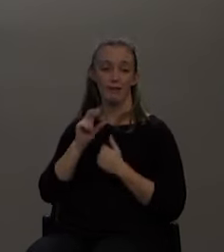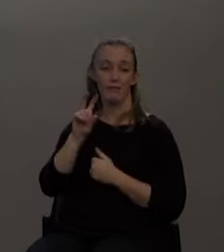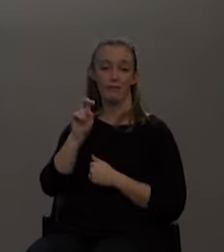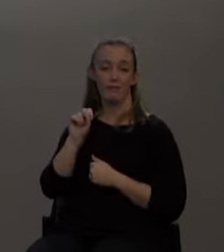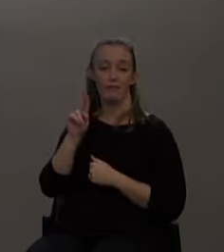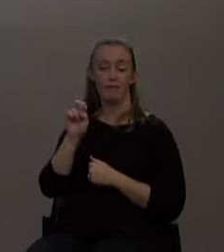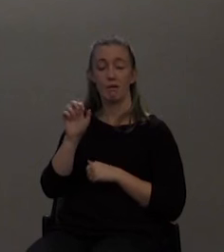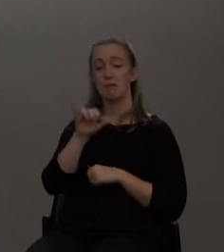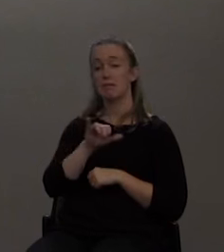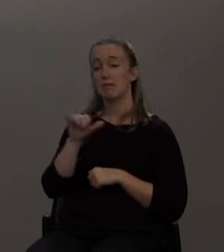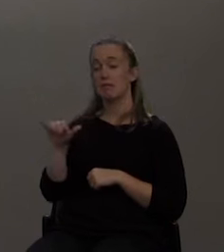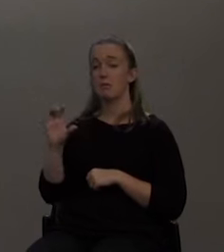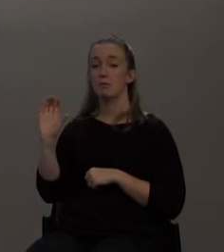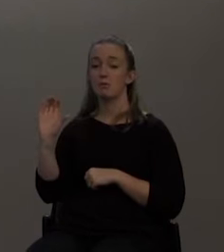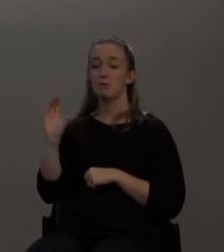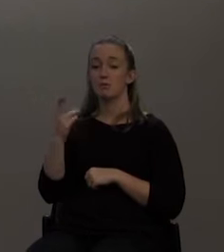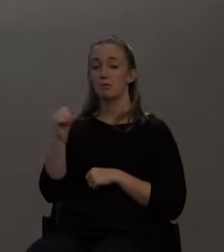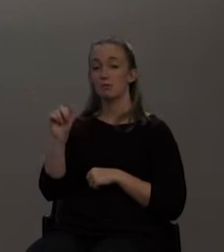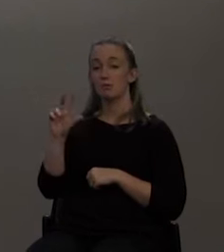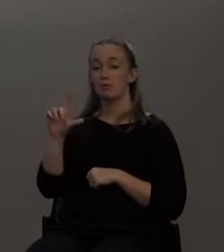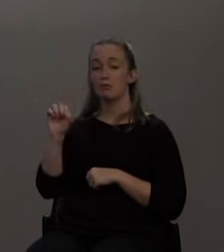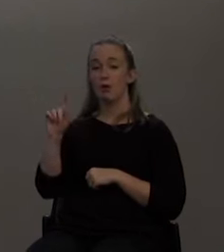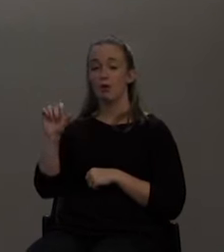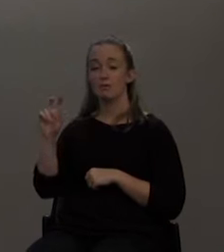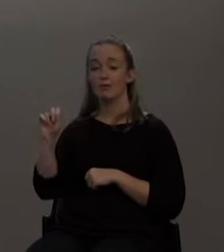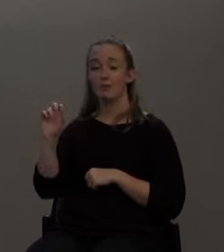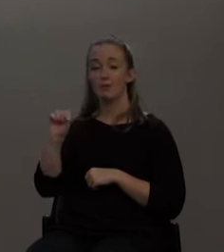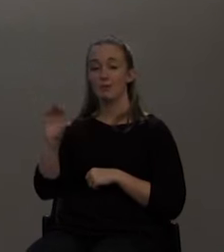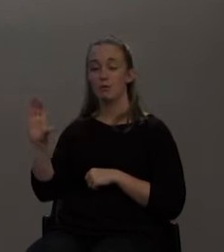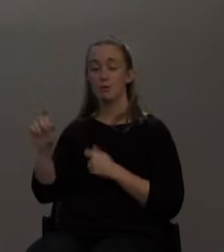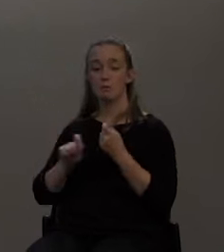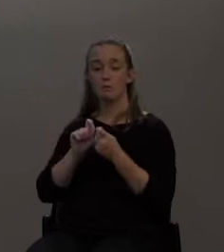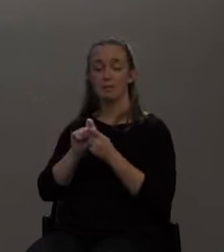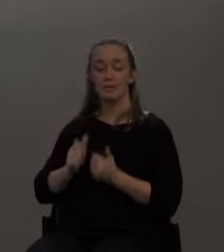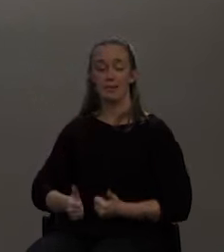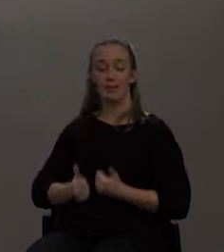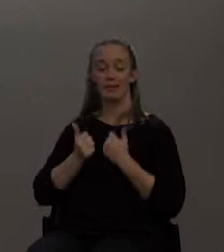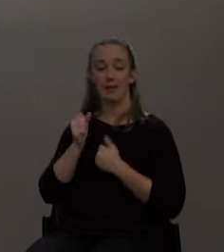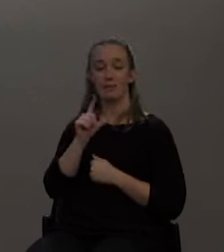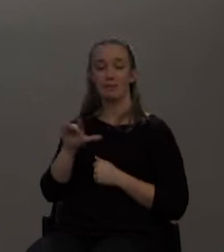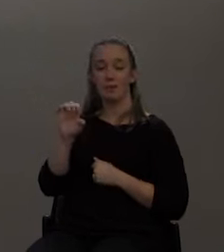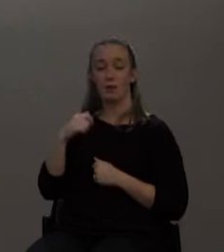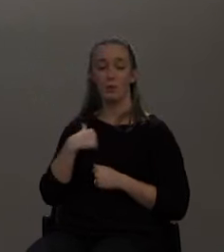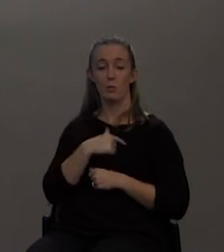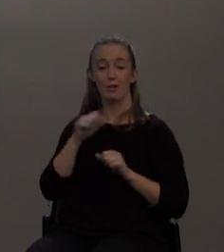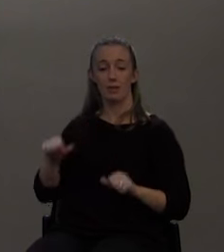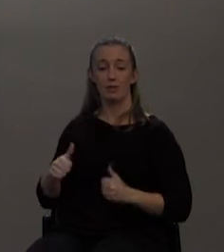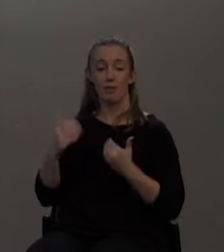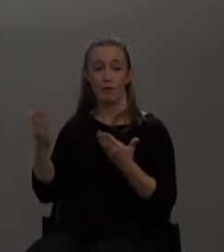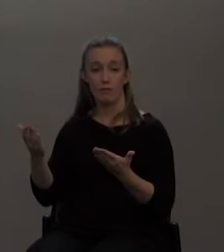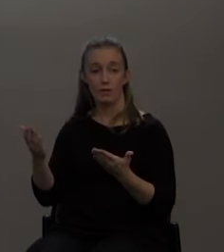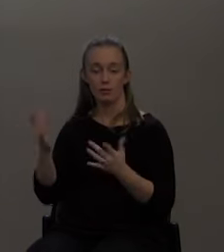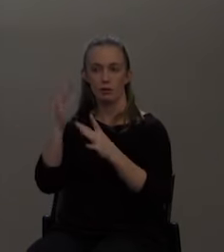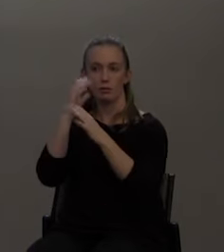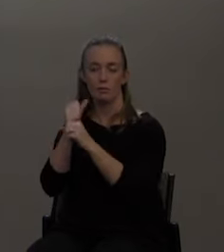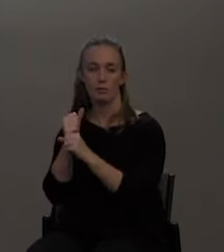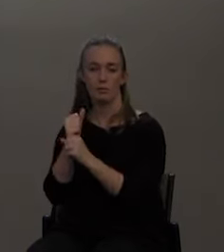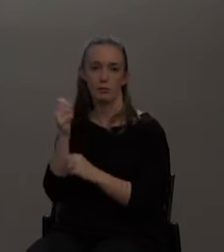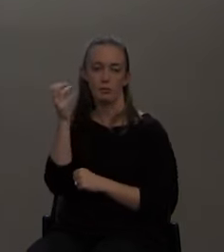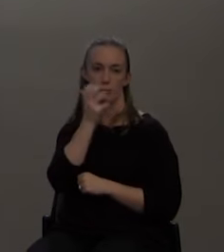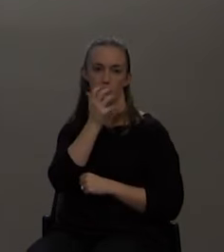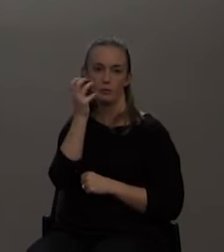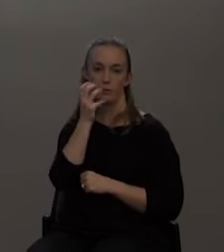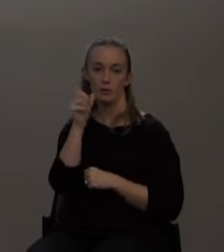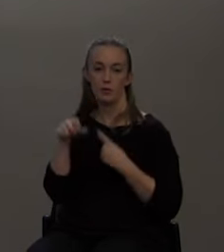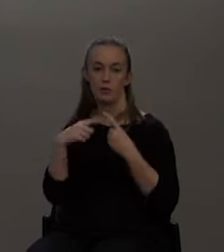or Charleston, South Carolina, where there's a particular lifestyle that we can offer to people that would be very attractive. And when you look at us against